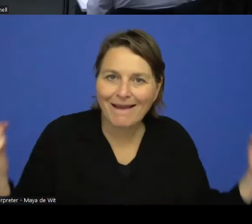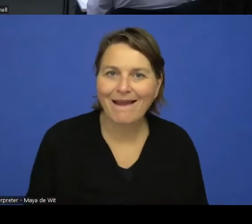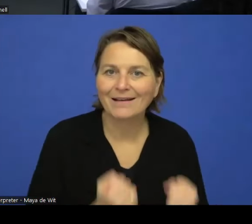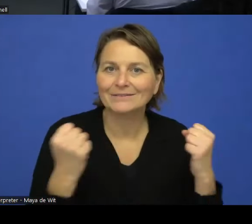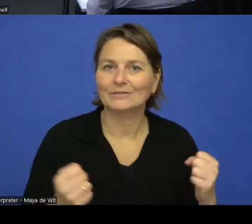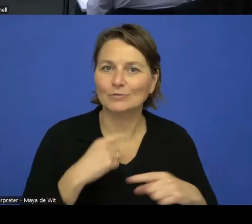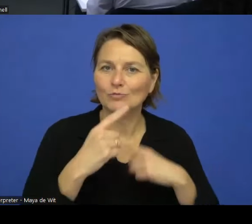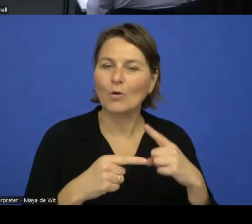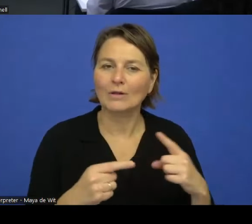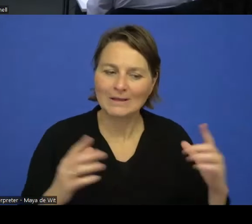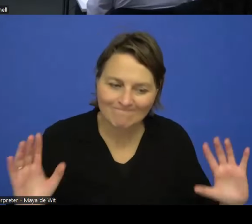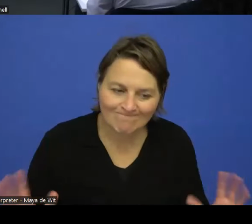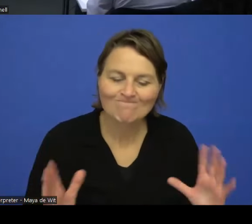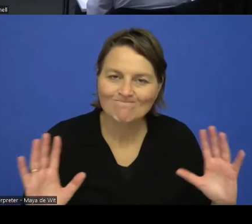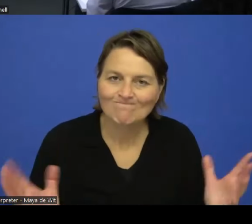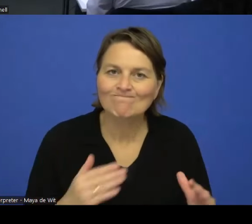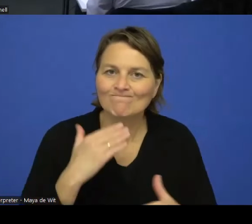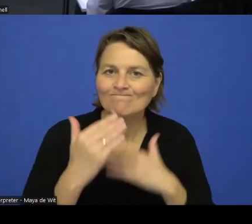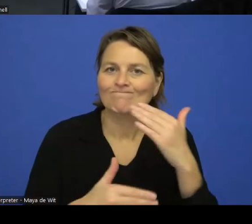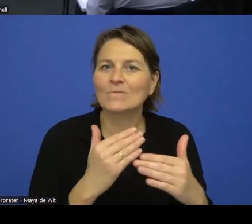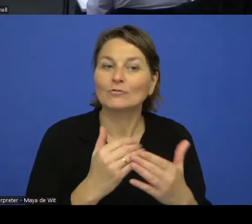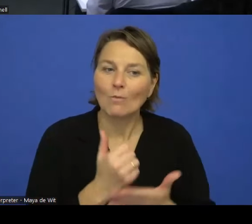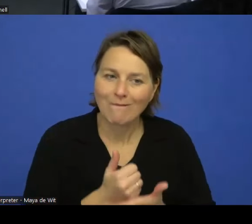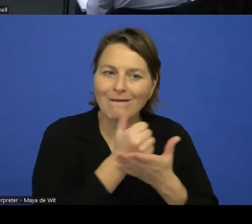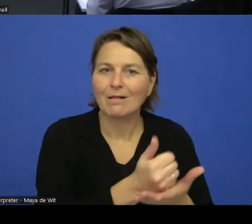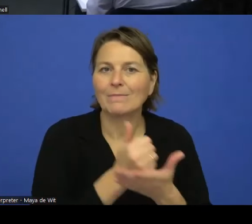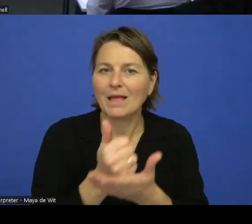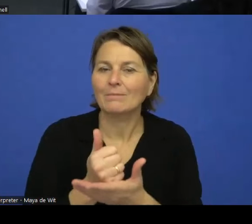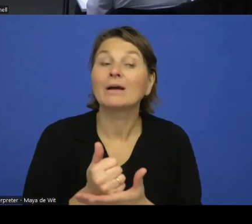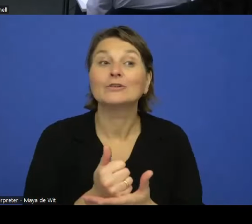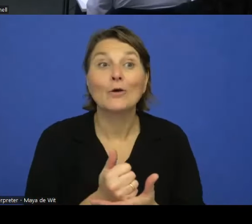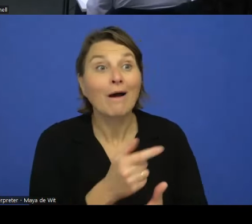do, rather than seeing them as